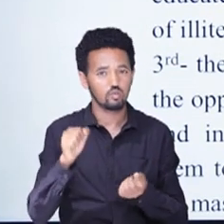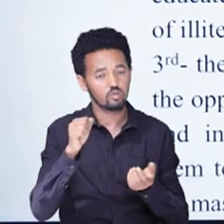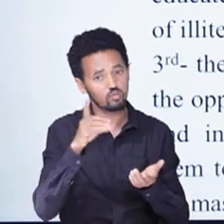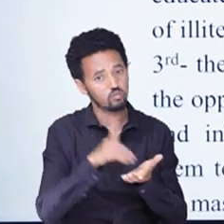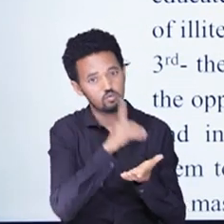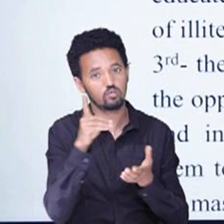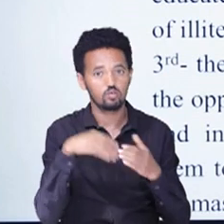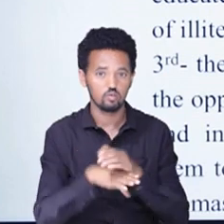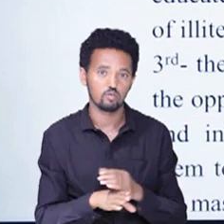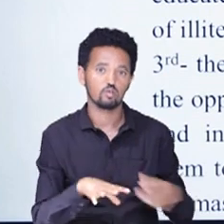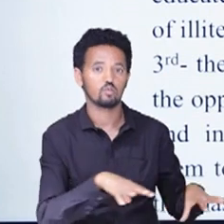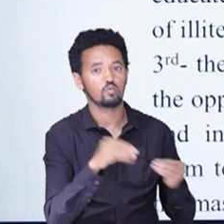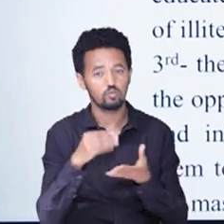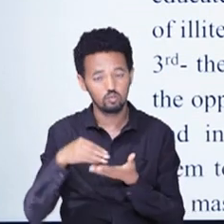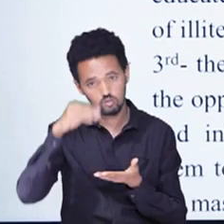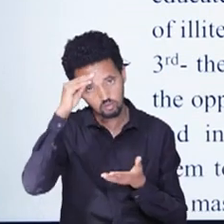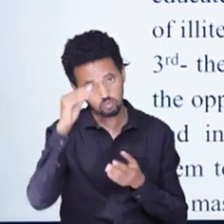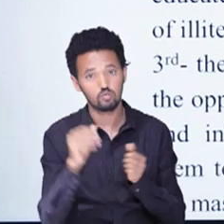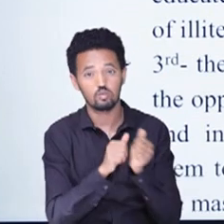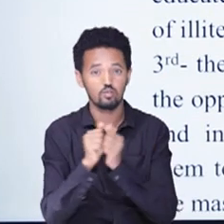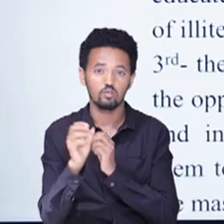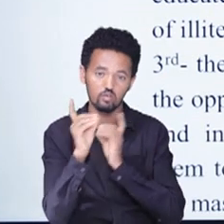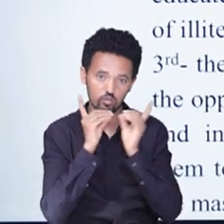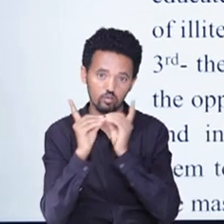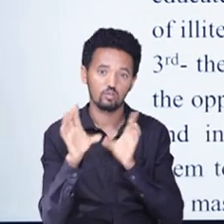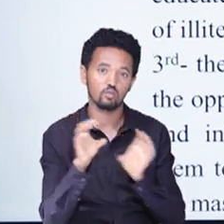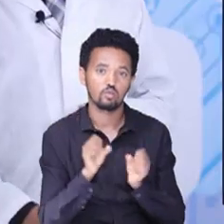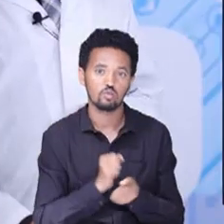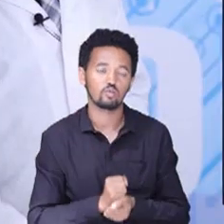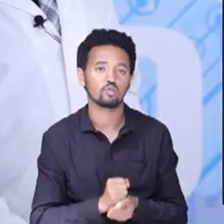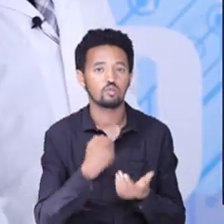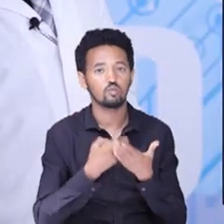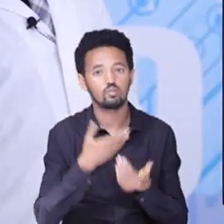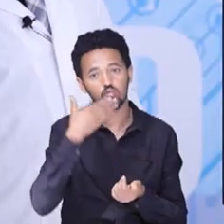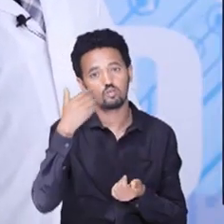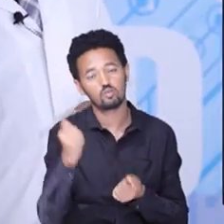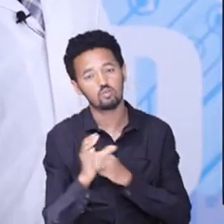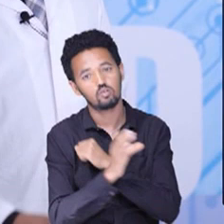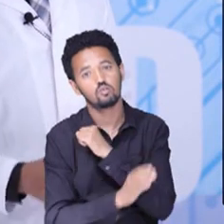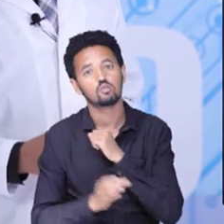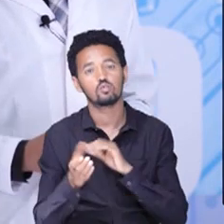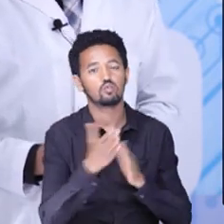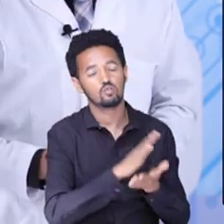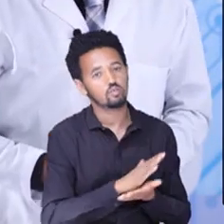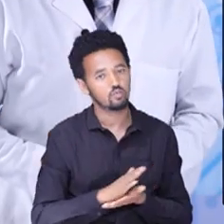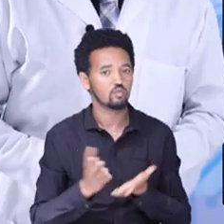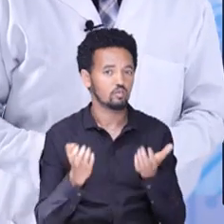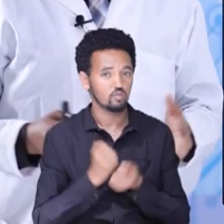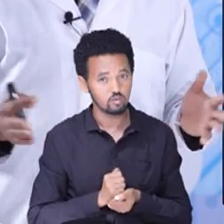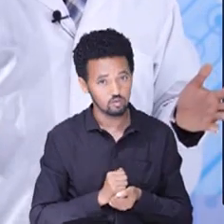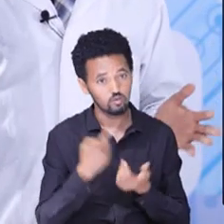student leaders the opportunity to discuss about the national issue of the country. In